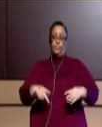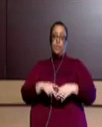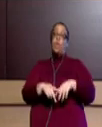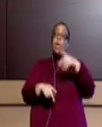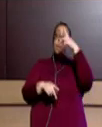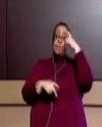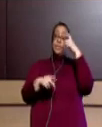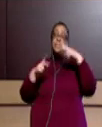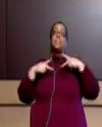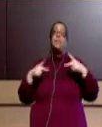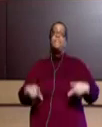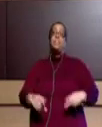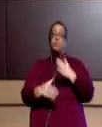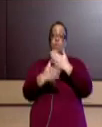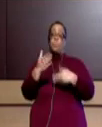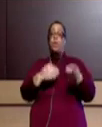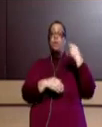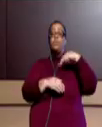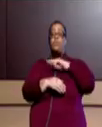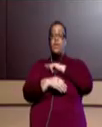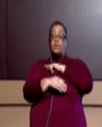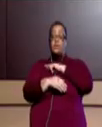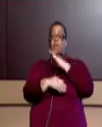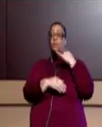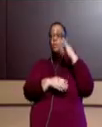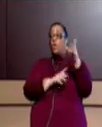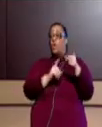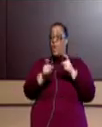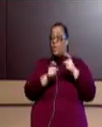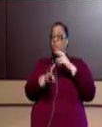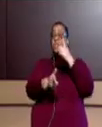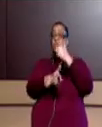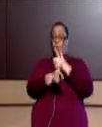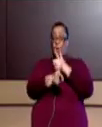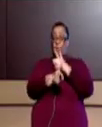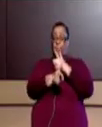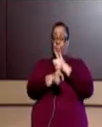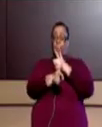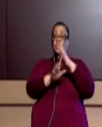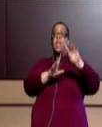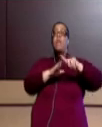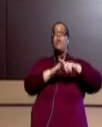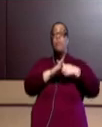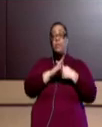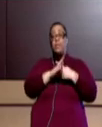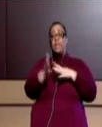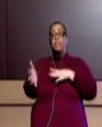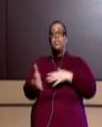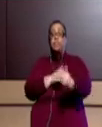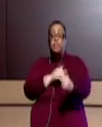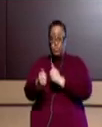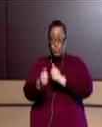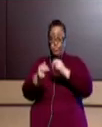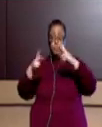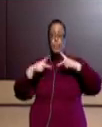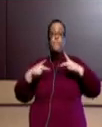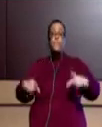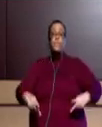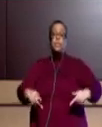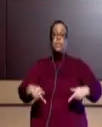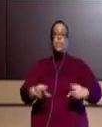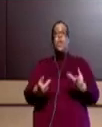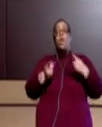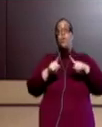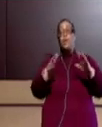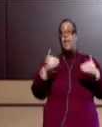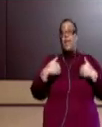part of us that if we don't handle this right, it will begin to break you down physically. Once he